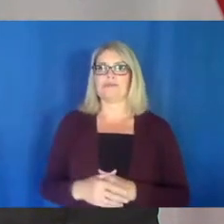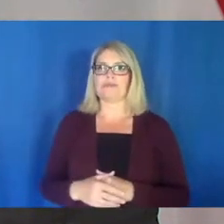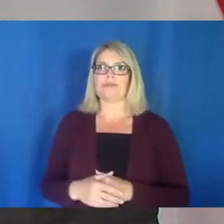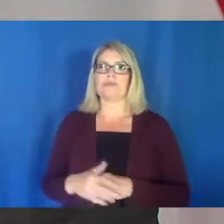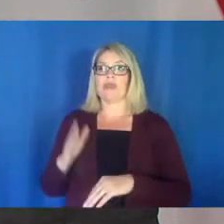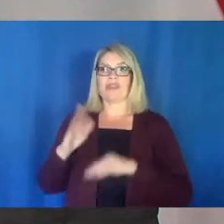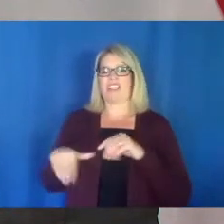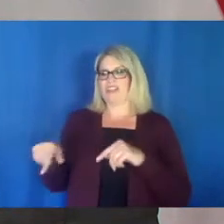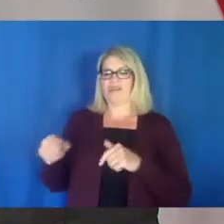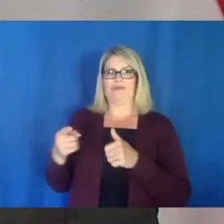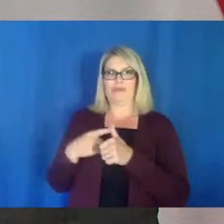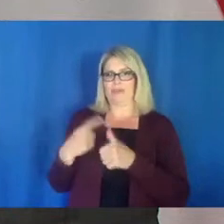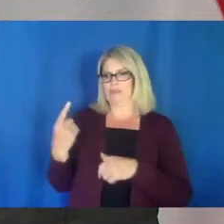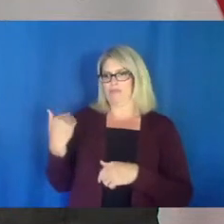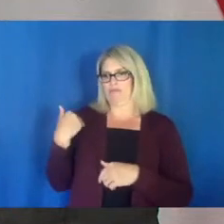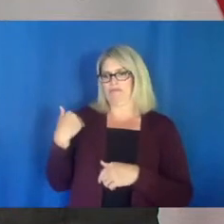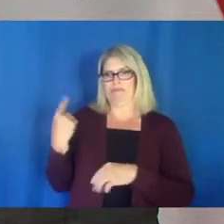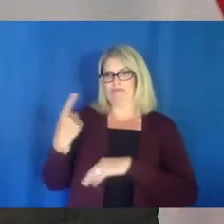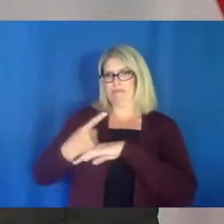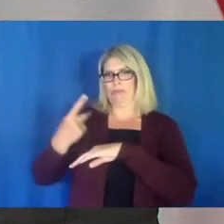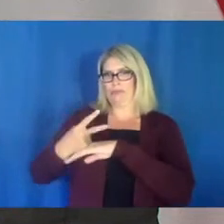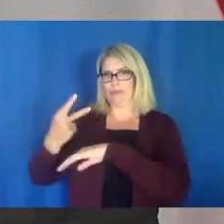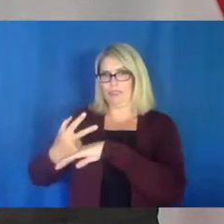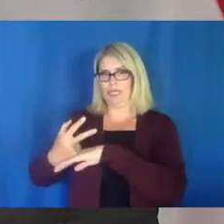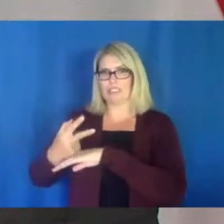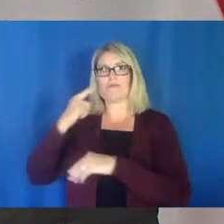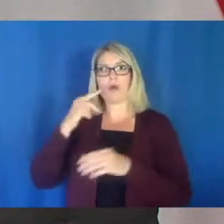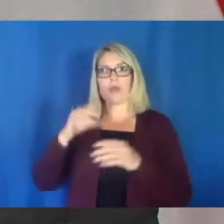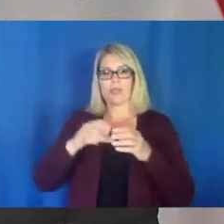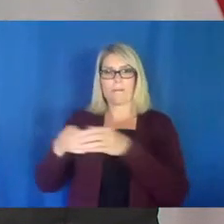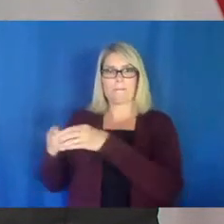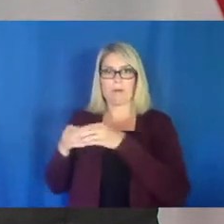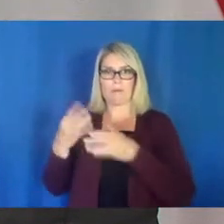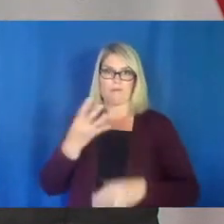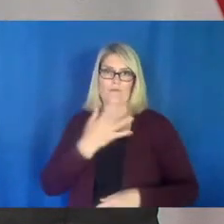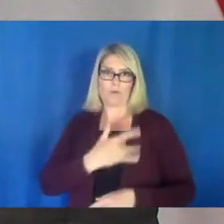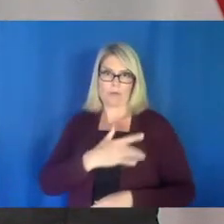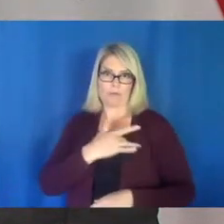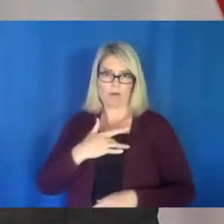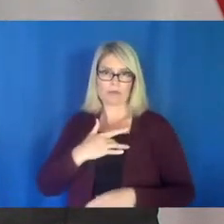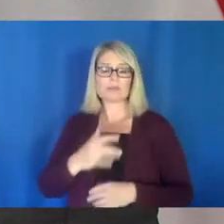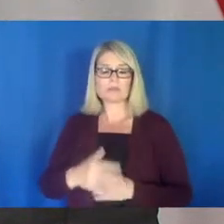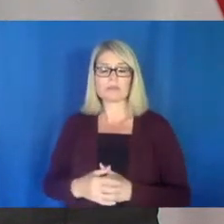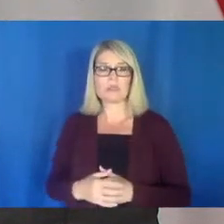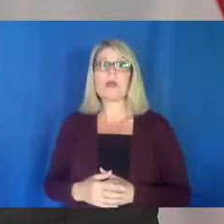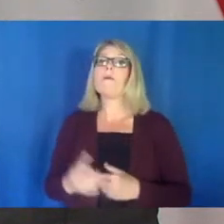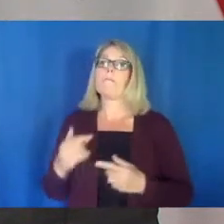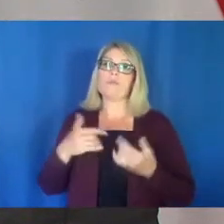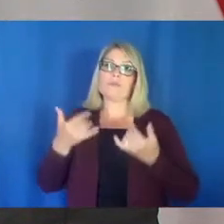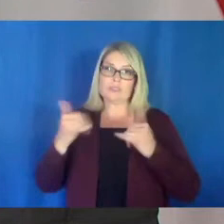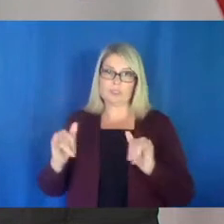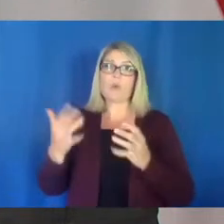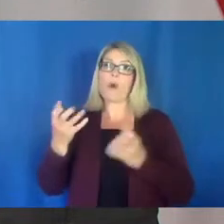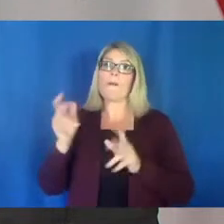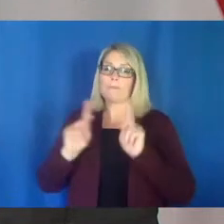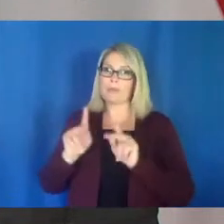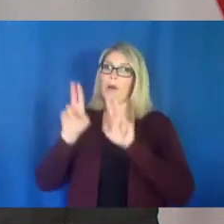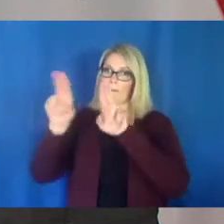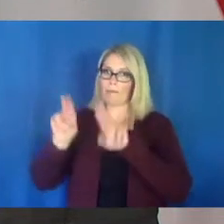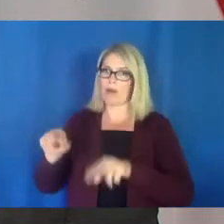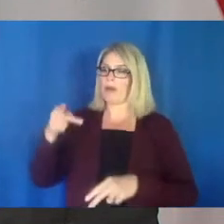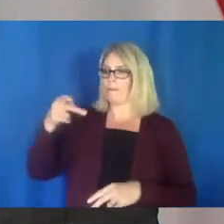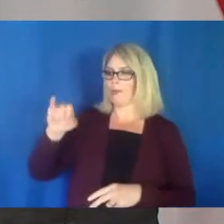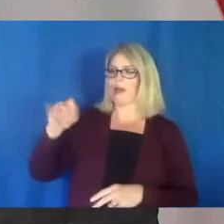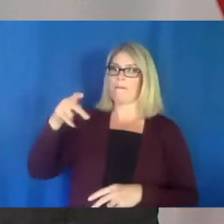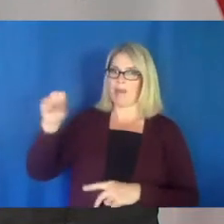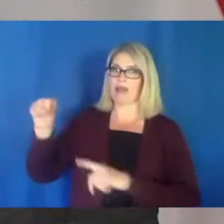this for Atlantic Canadian travelers. But we still want and are encouraging all travelers to have a PEI pass, because that's